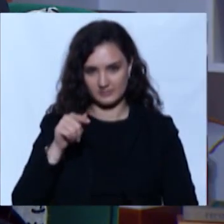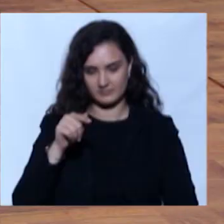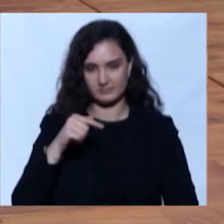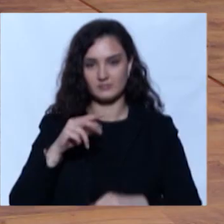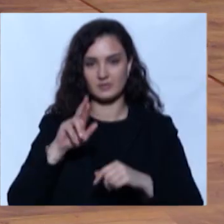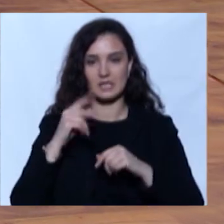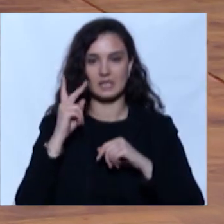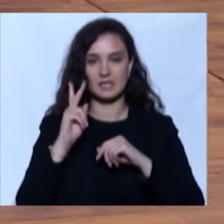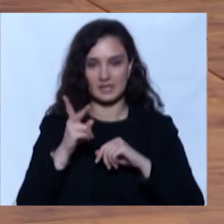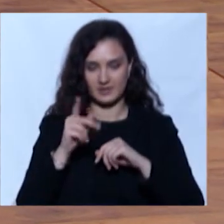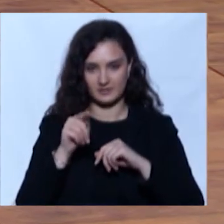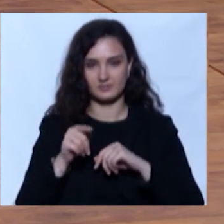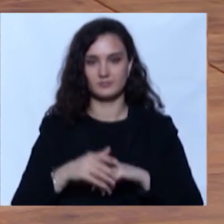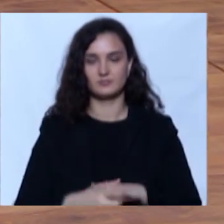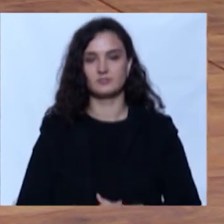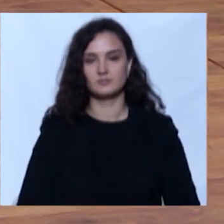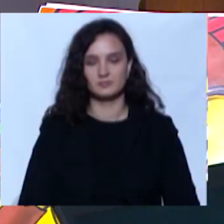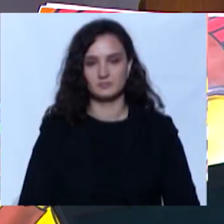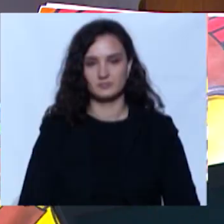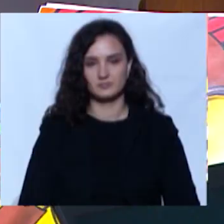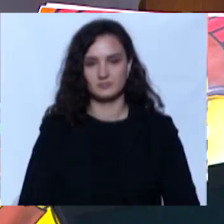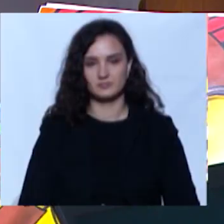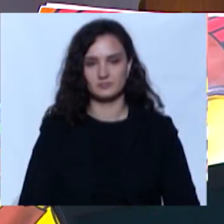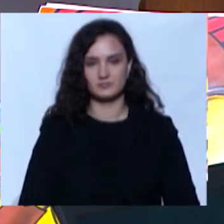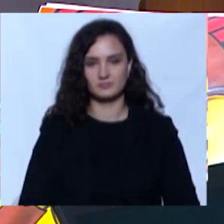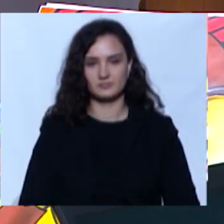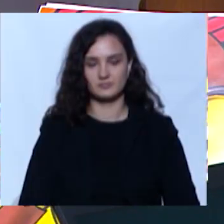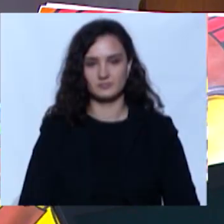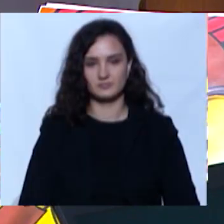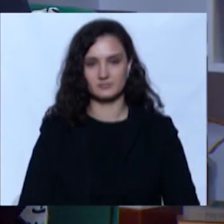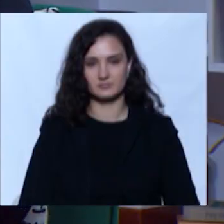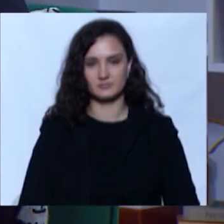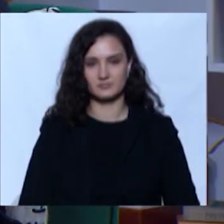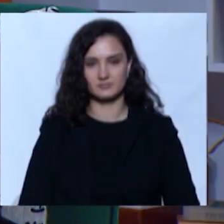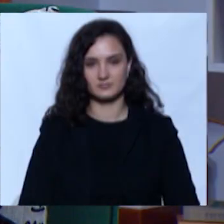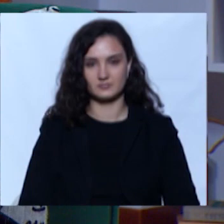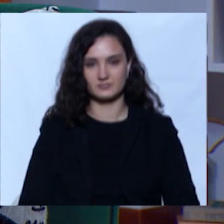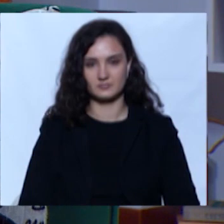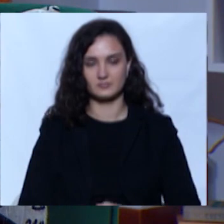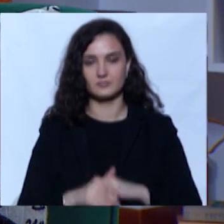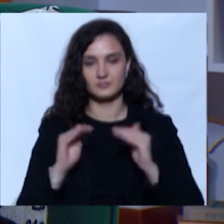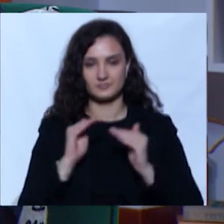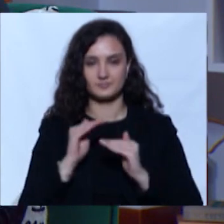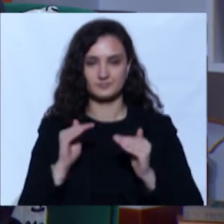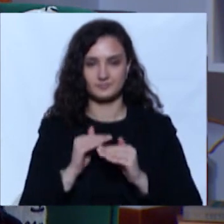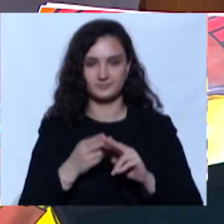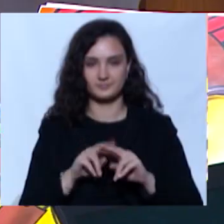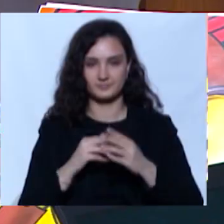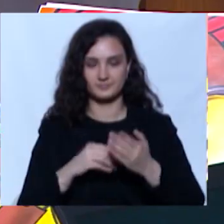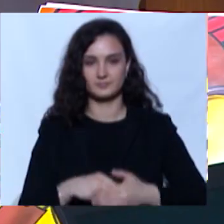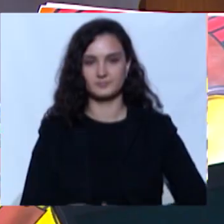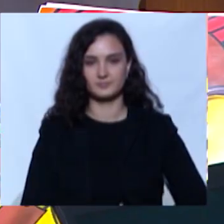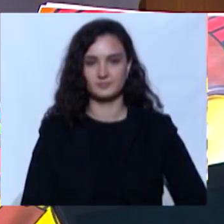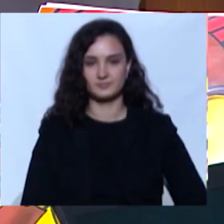K, all on their way up the coconut tree. Chicka chicka boom boom, will there be